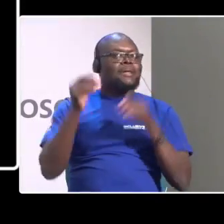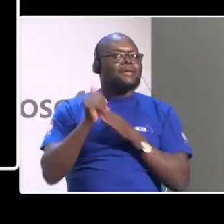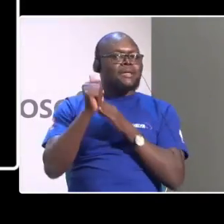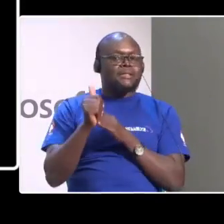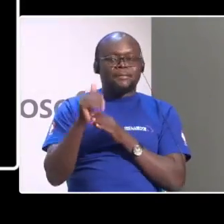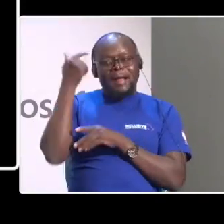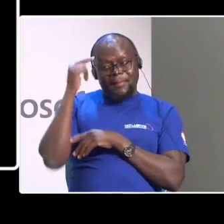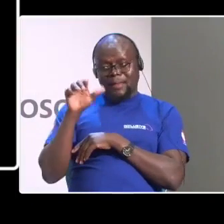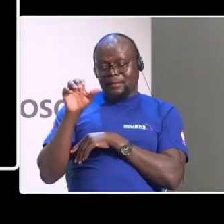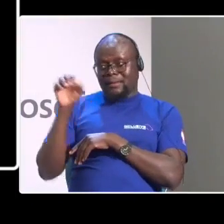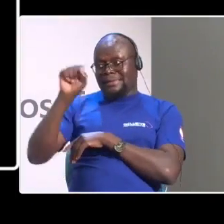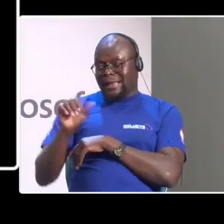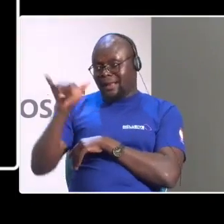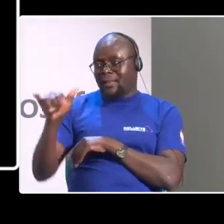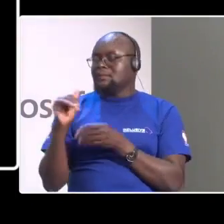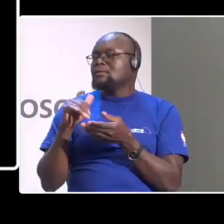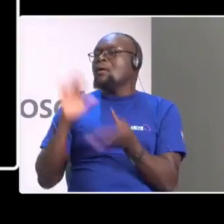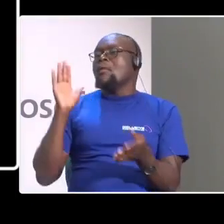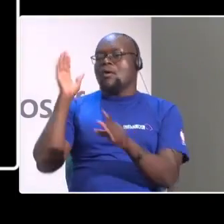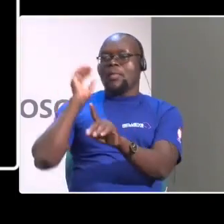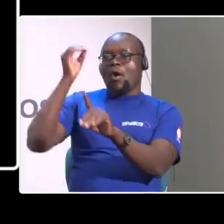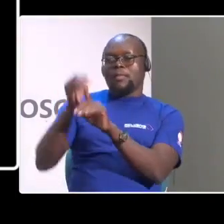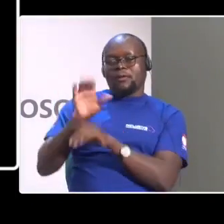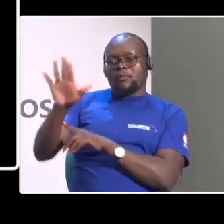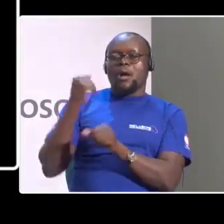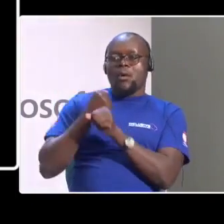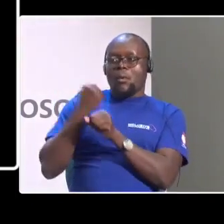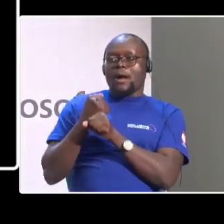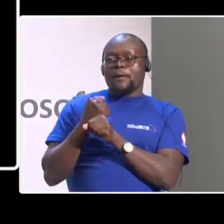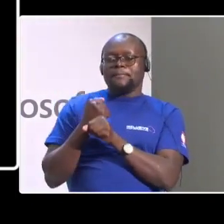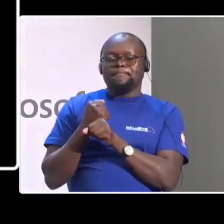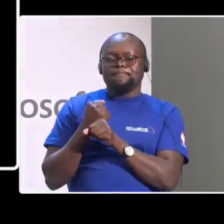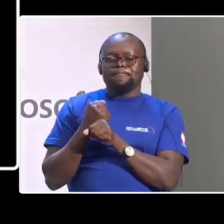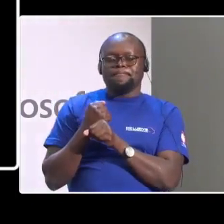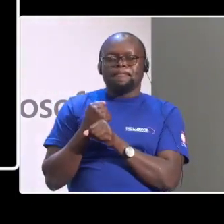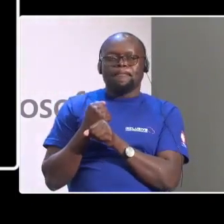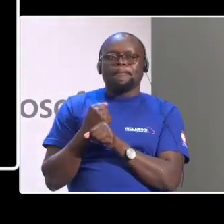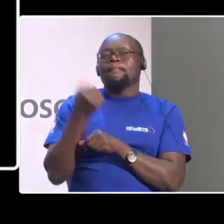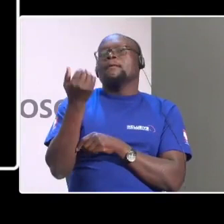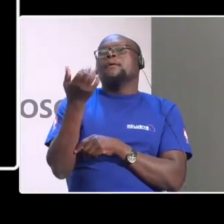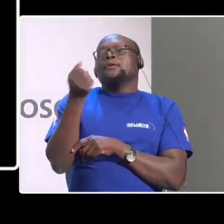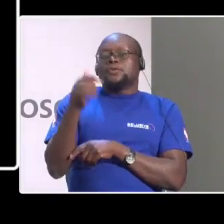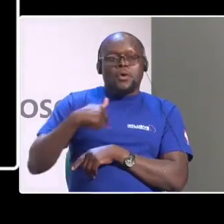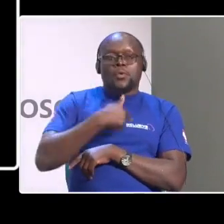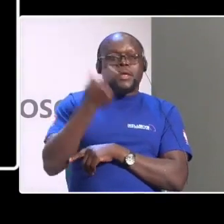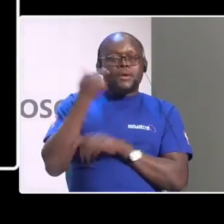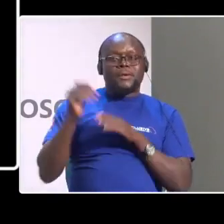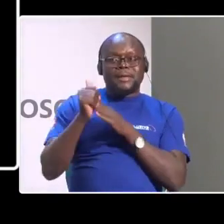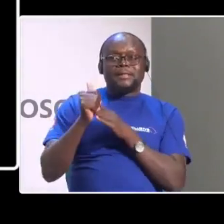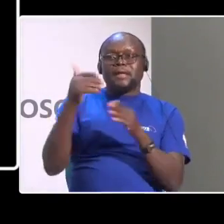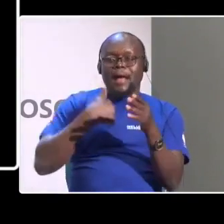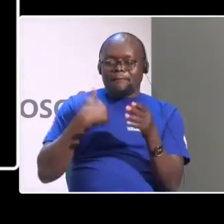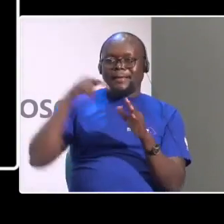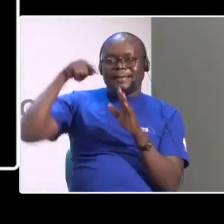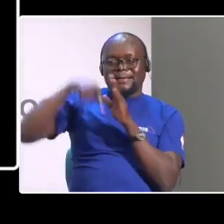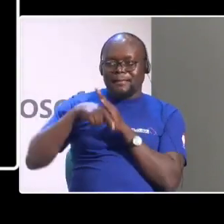think, Sarah, that's very much the object of your work as well. Yeah. So we look at leaders having a